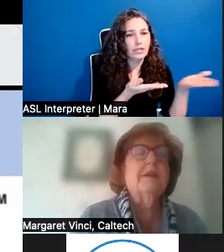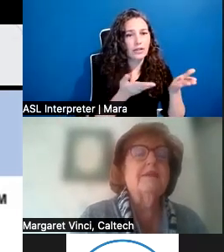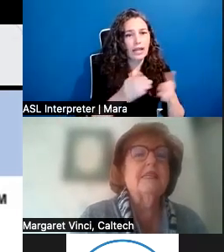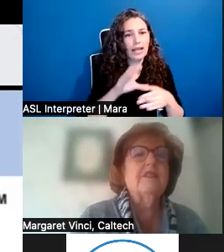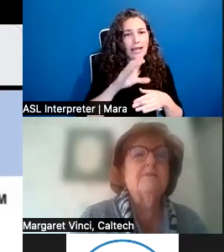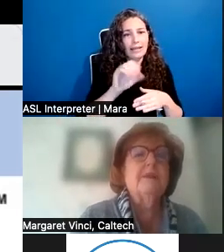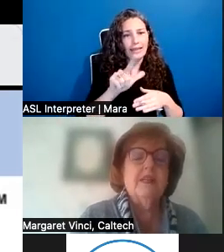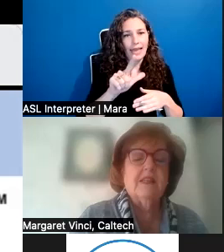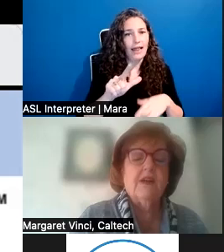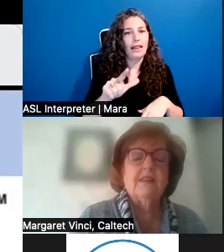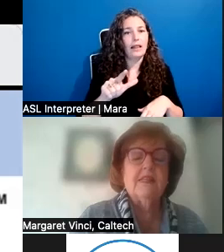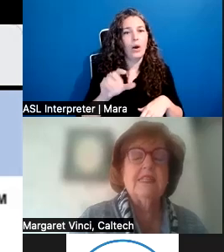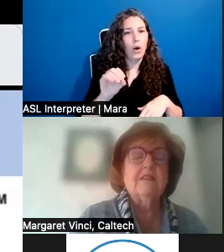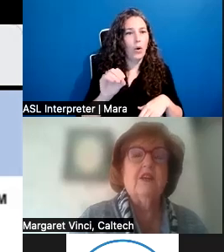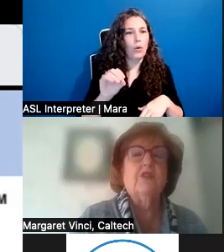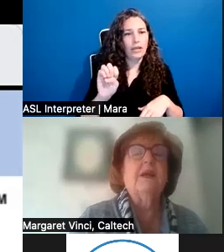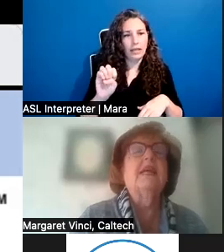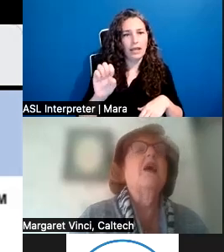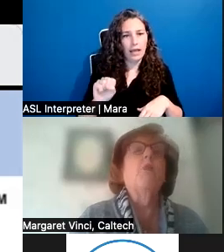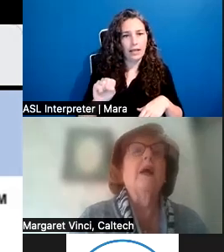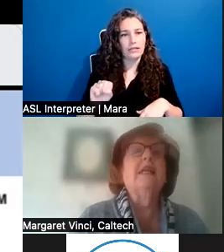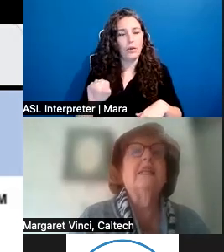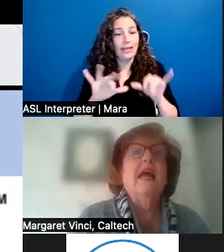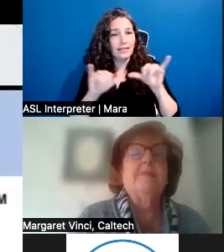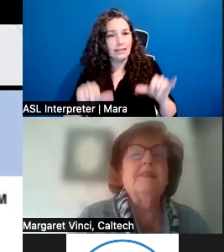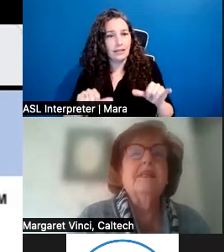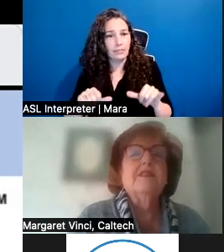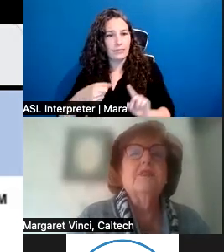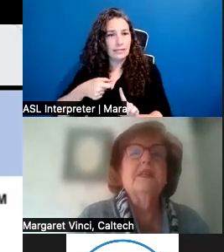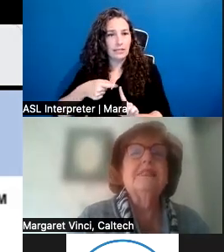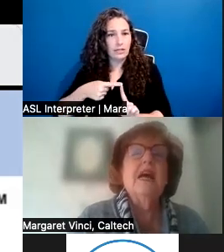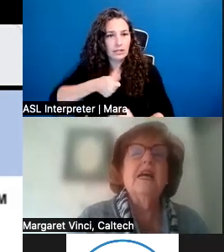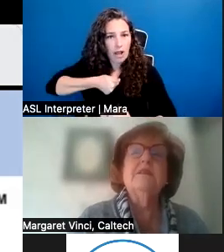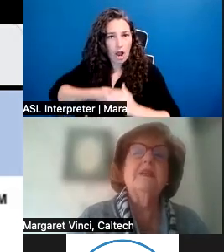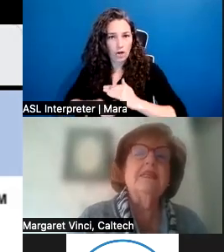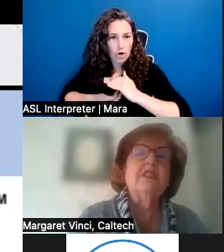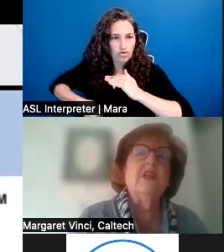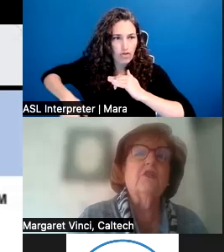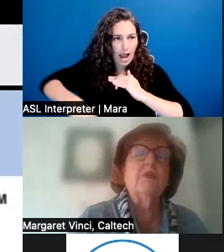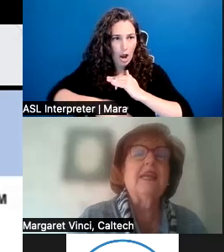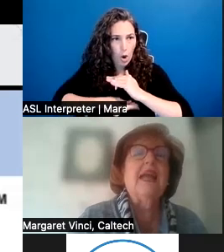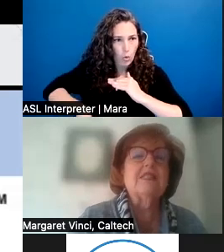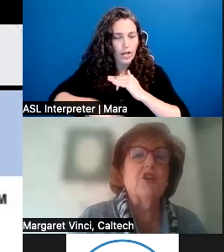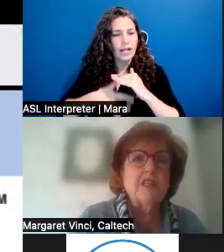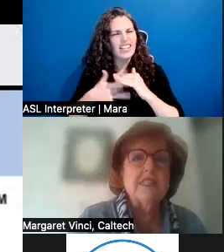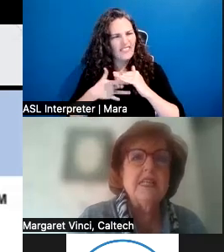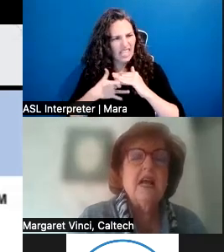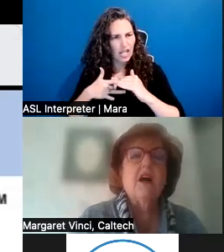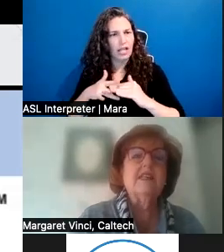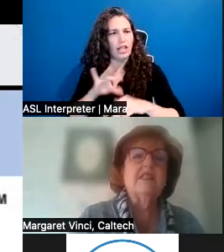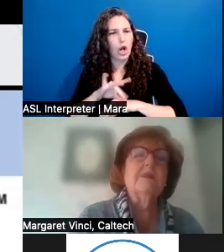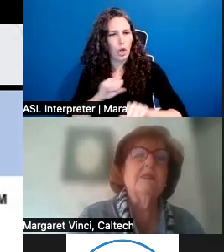system where we have sensors buried in the ground that detect the earthquake when it happens. So it is not a prediction. The earthquake has